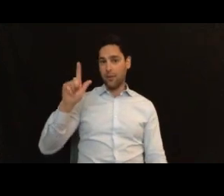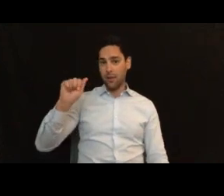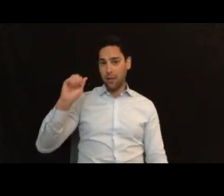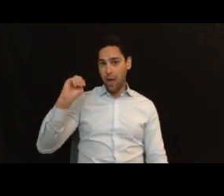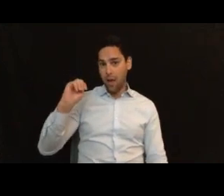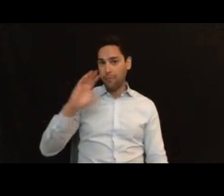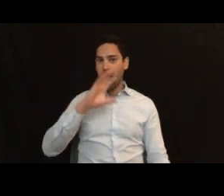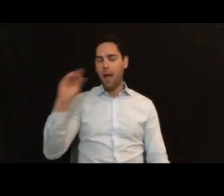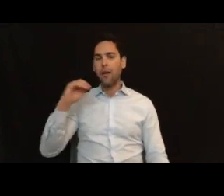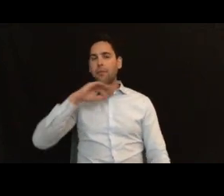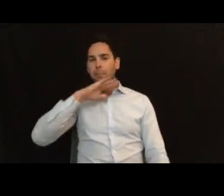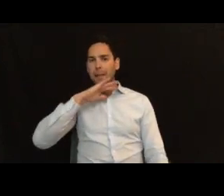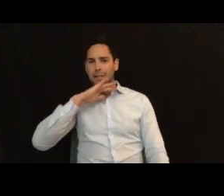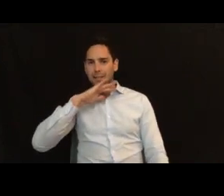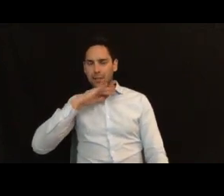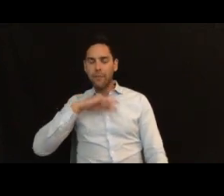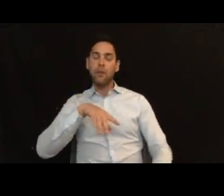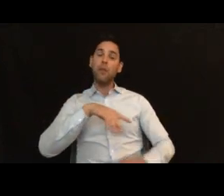present a flawless,